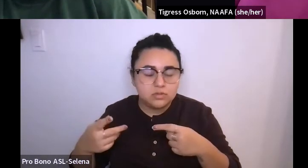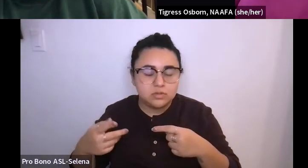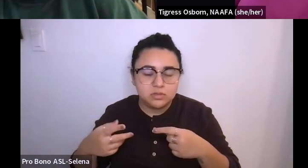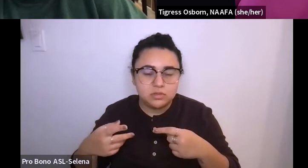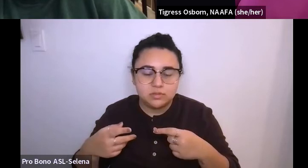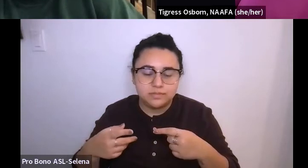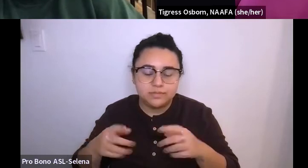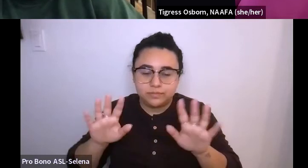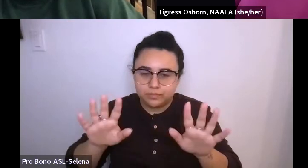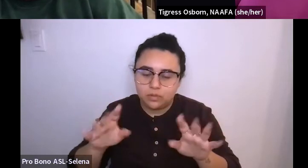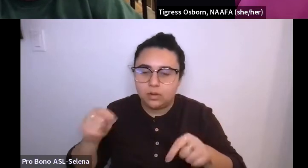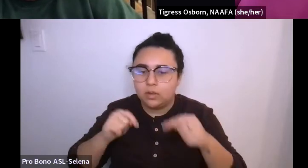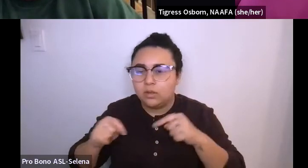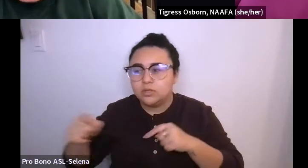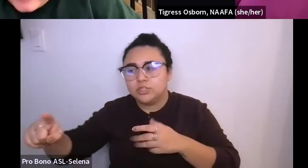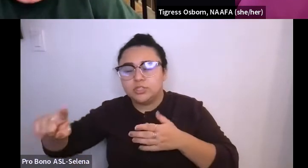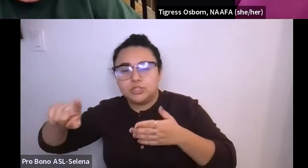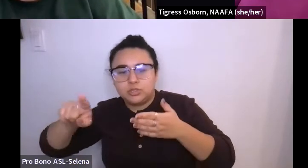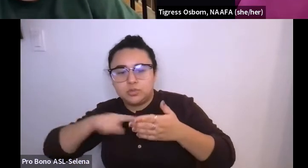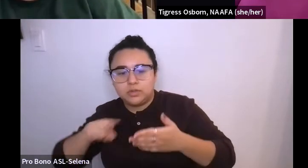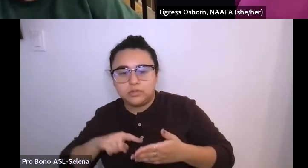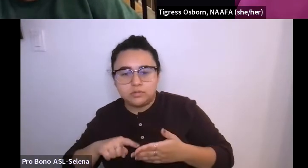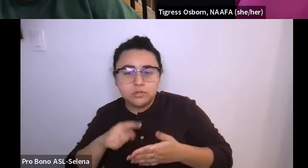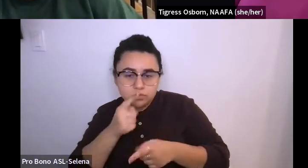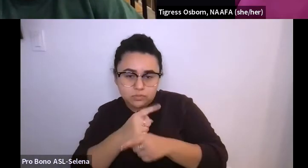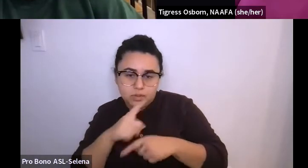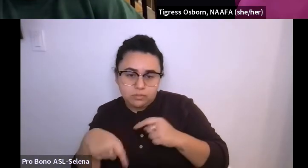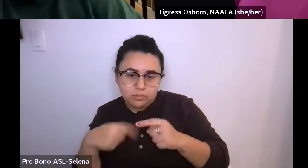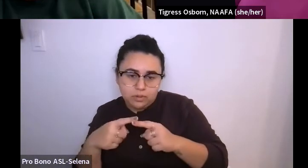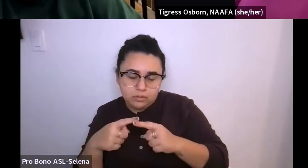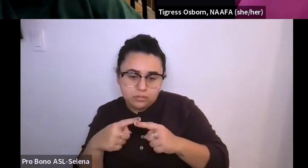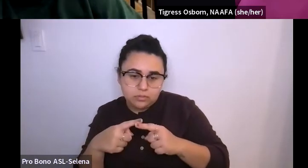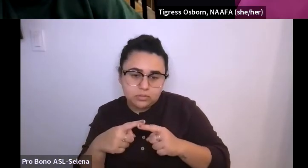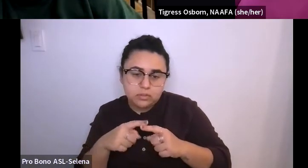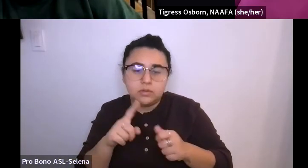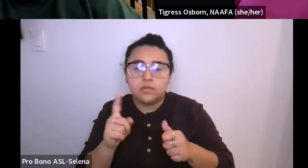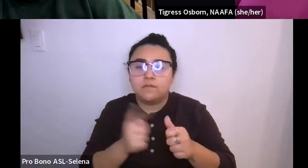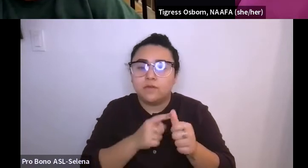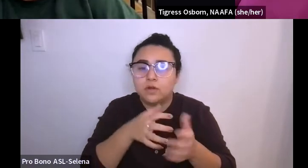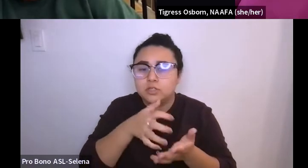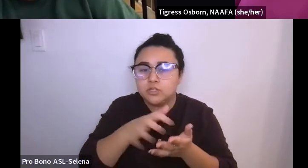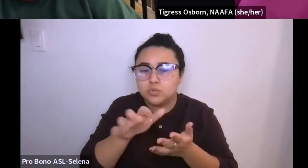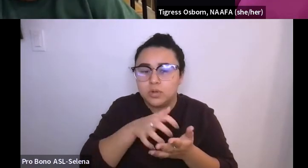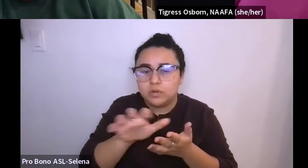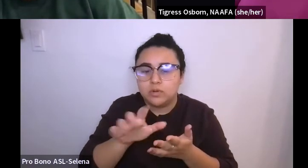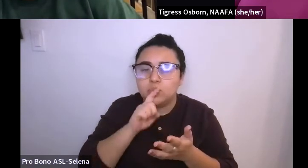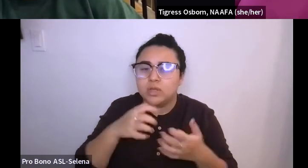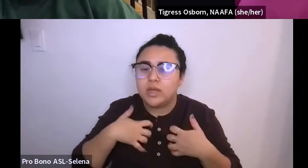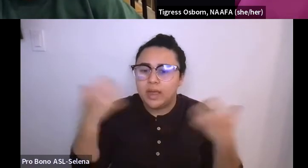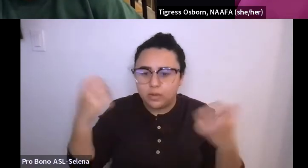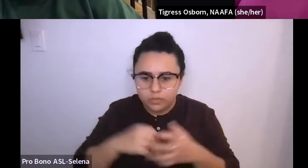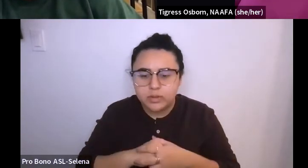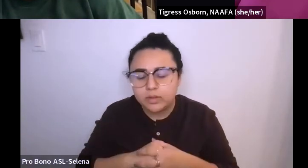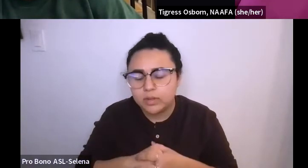so a lot of the things that she criticized, she was right about, which is the first draft of the book was incredibly angry,